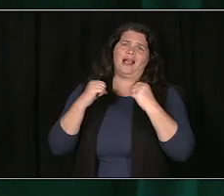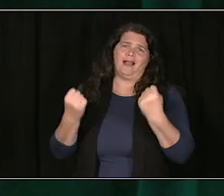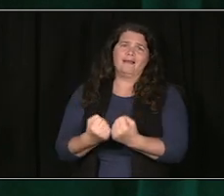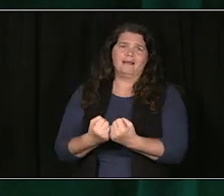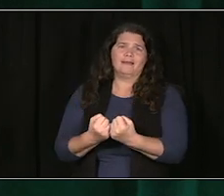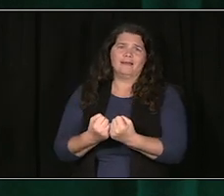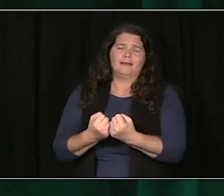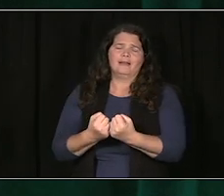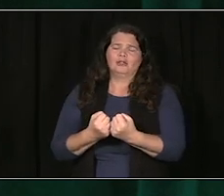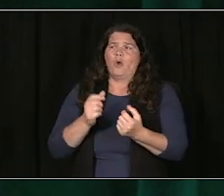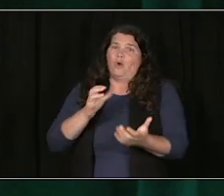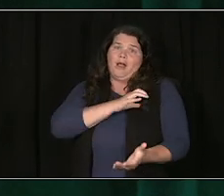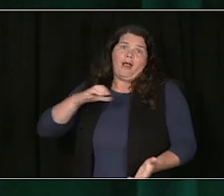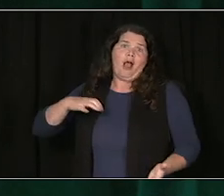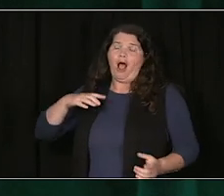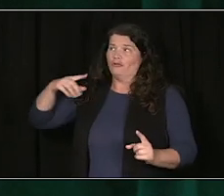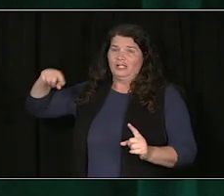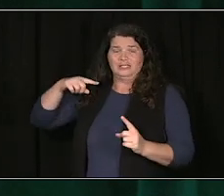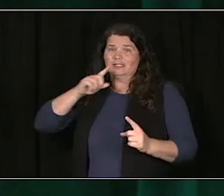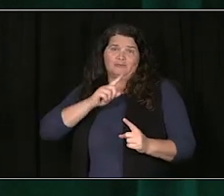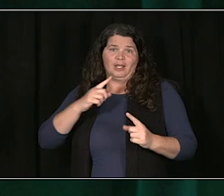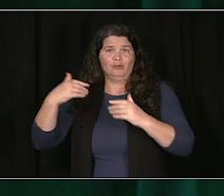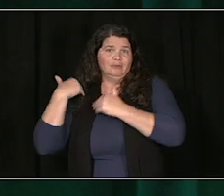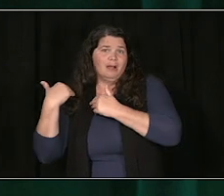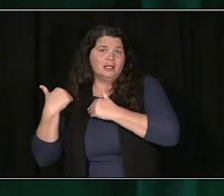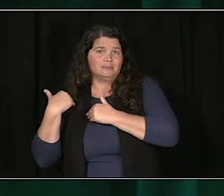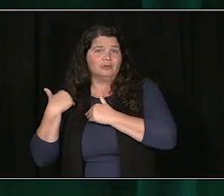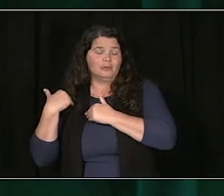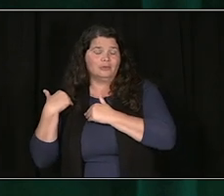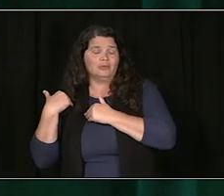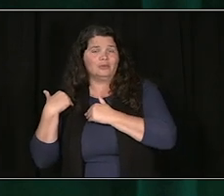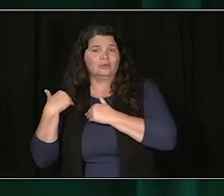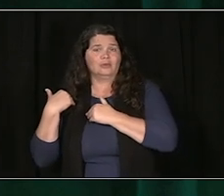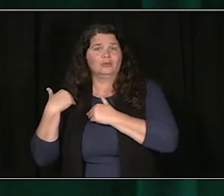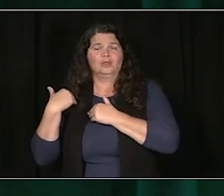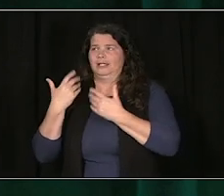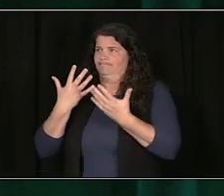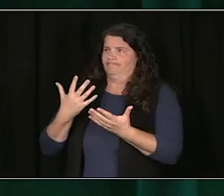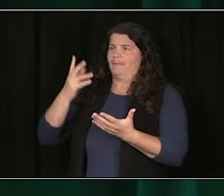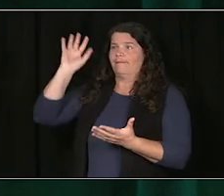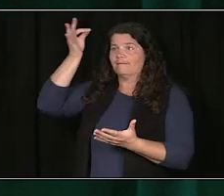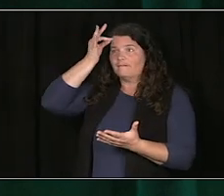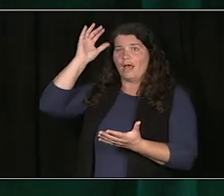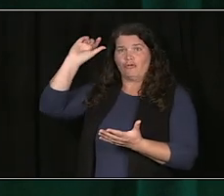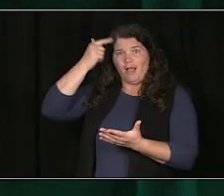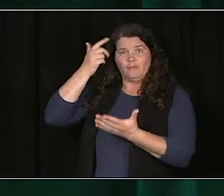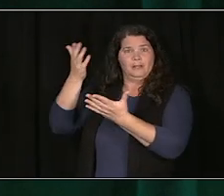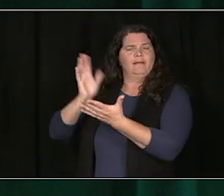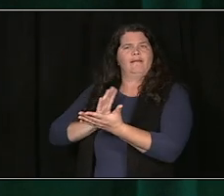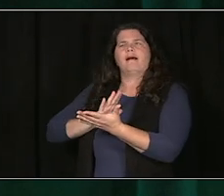I think that it's Congress's responsibility to use the federal government to try and